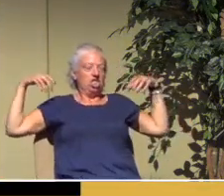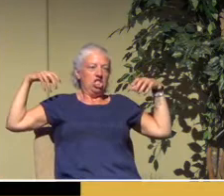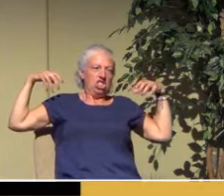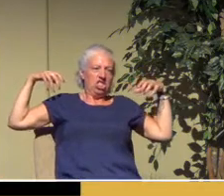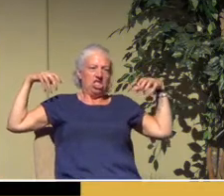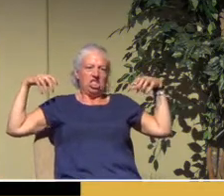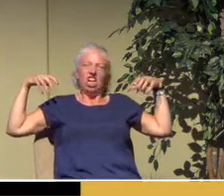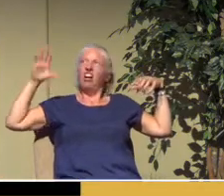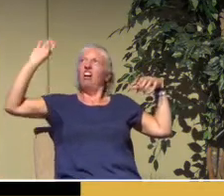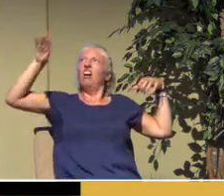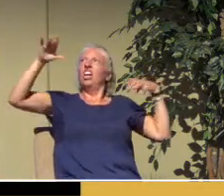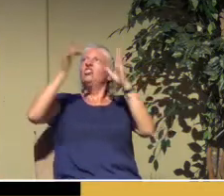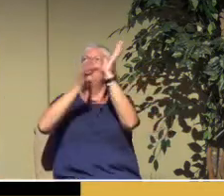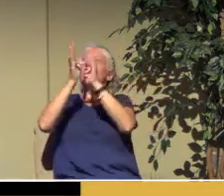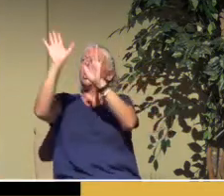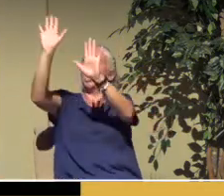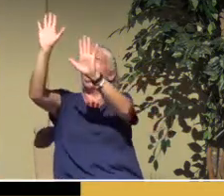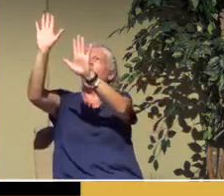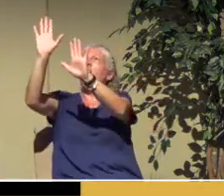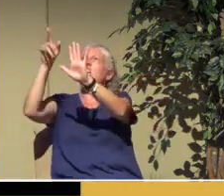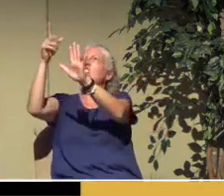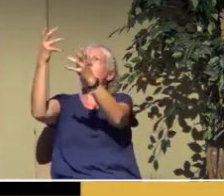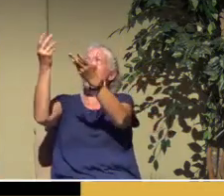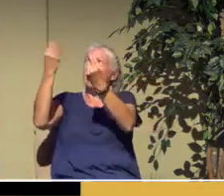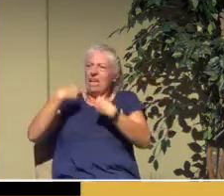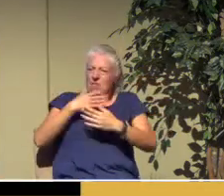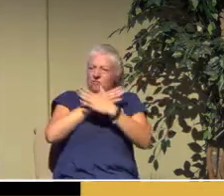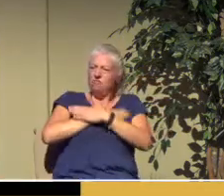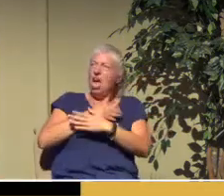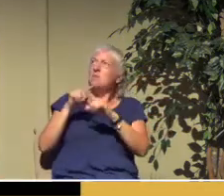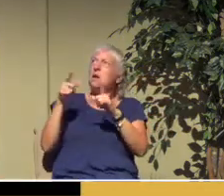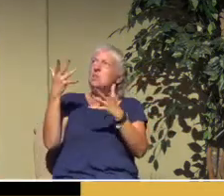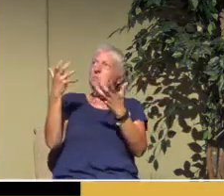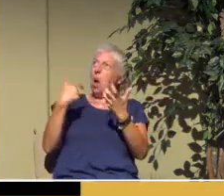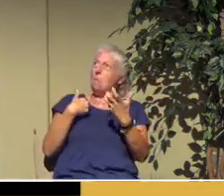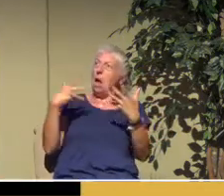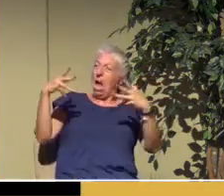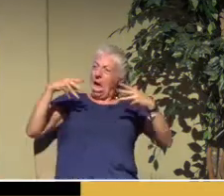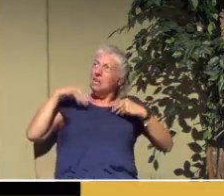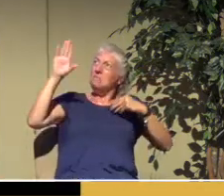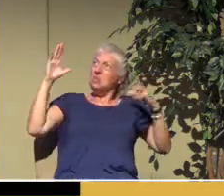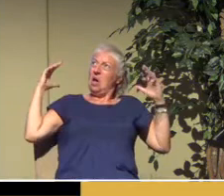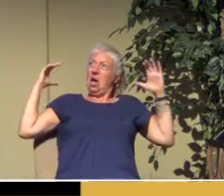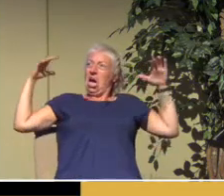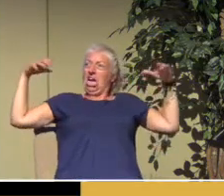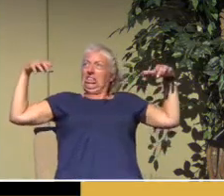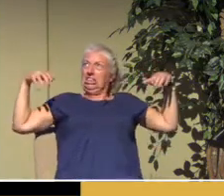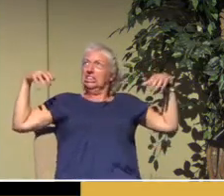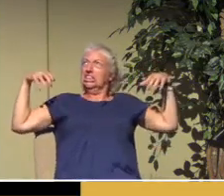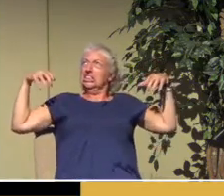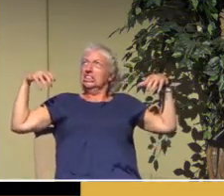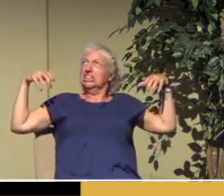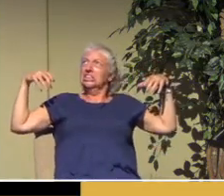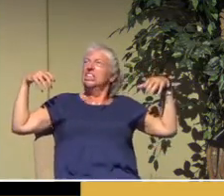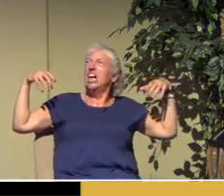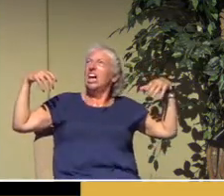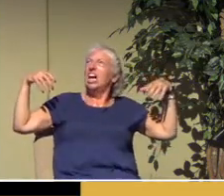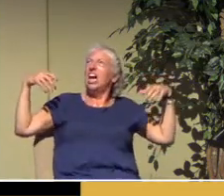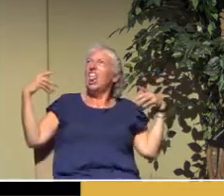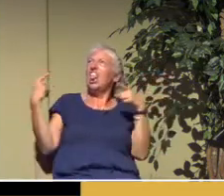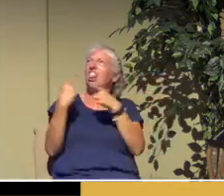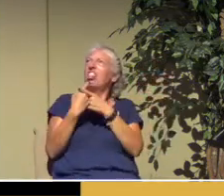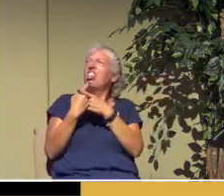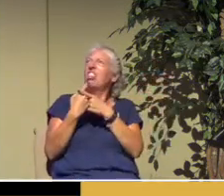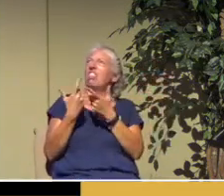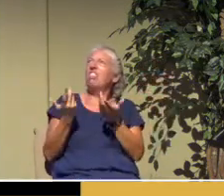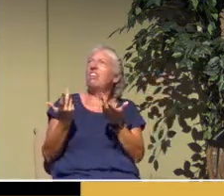well, Jesus, wait a minute, you say you want to give us rest, and now you're saying, then take this load on you. Well,